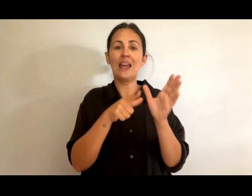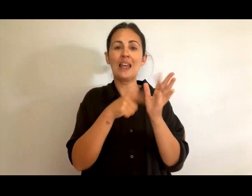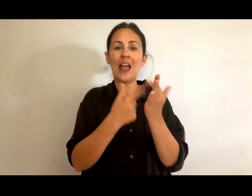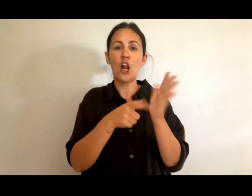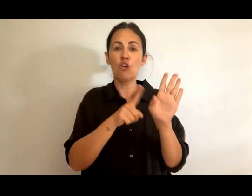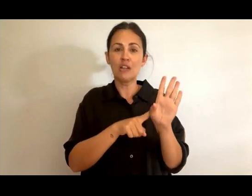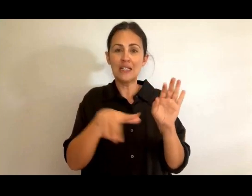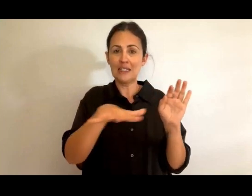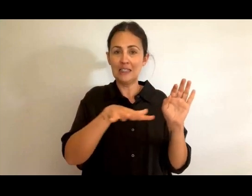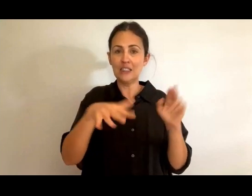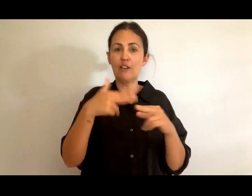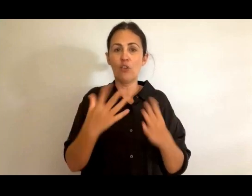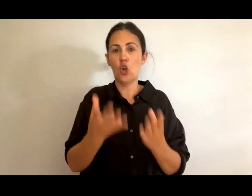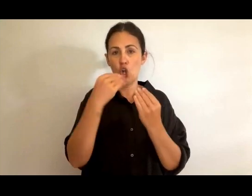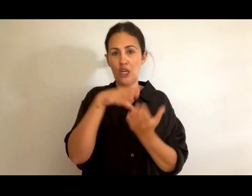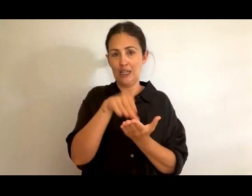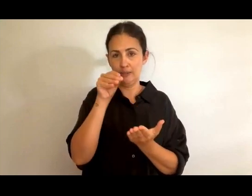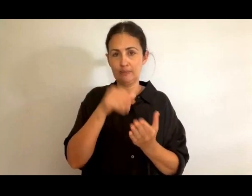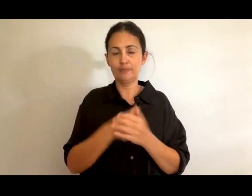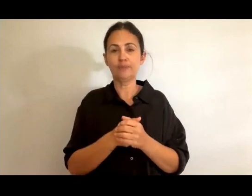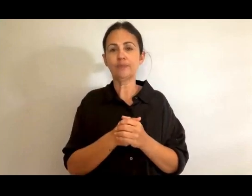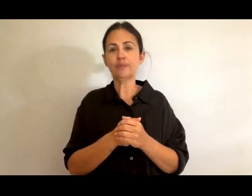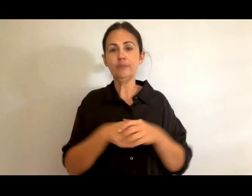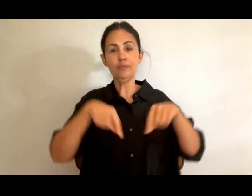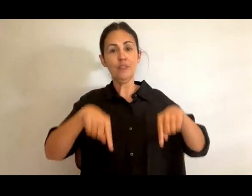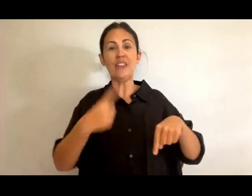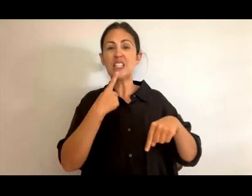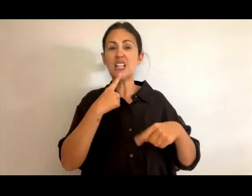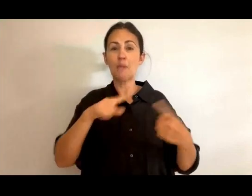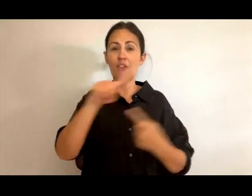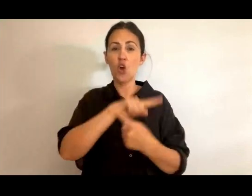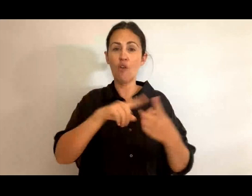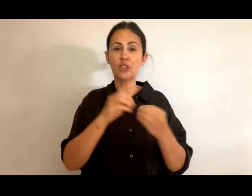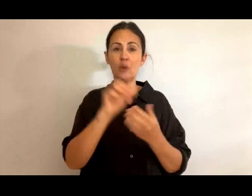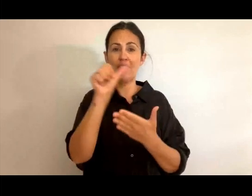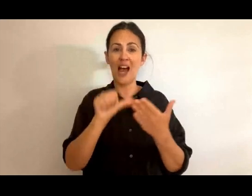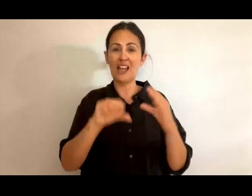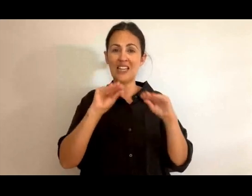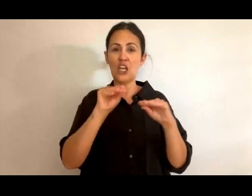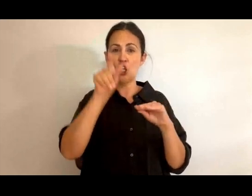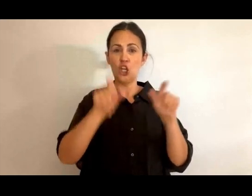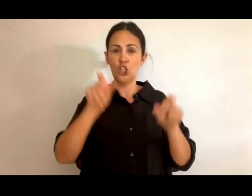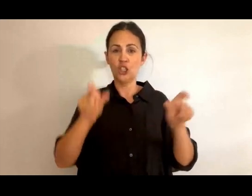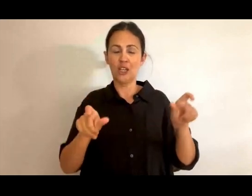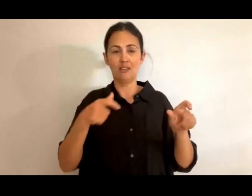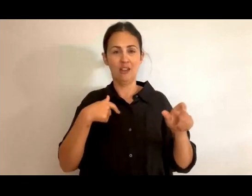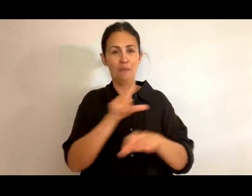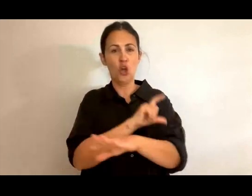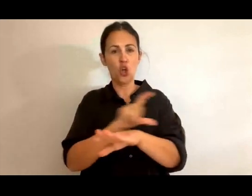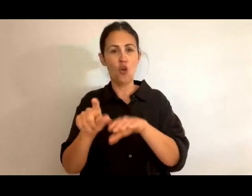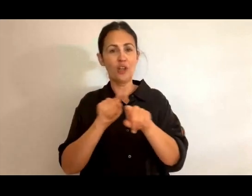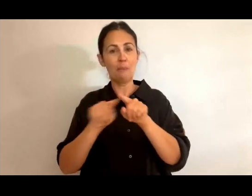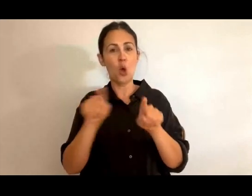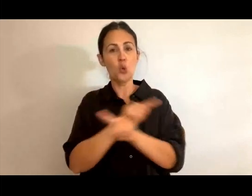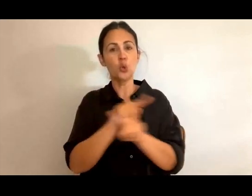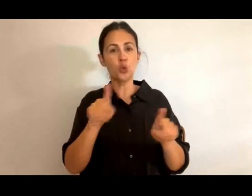In a conference like this of arts educators, I can feel fairly confident that most audience members will believe in the value of having an